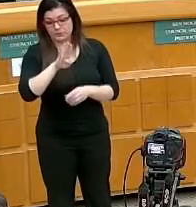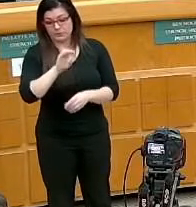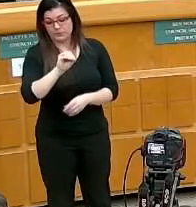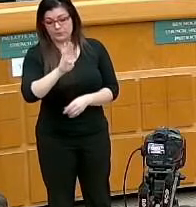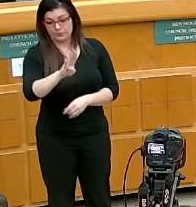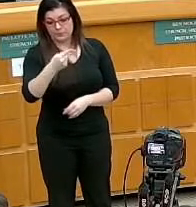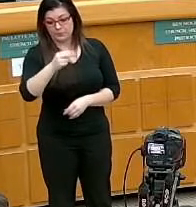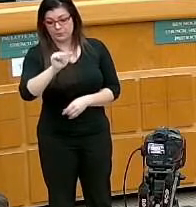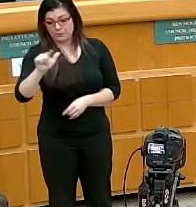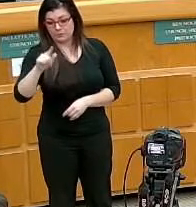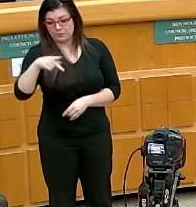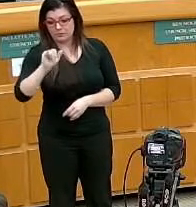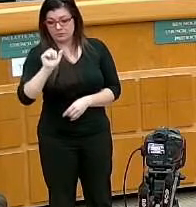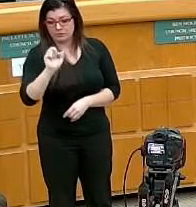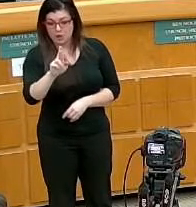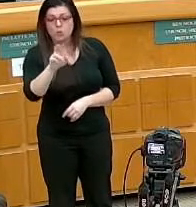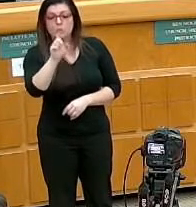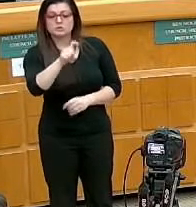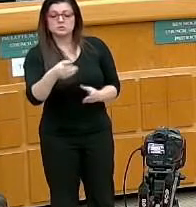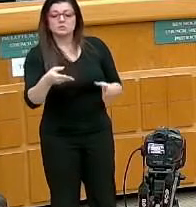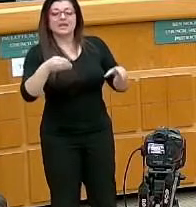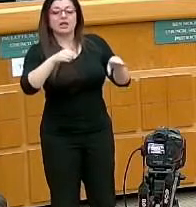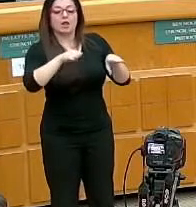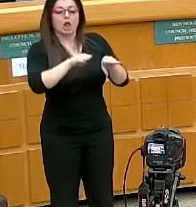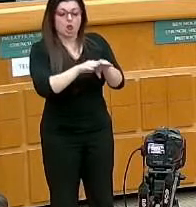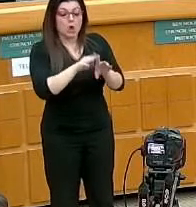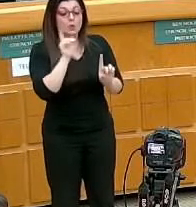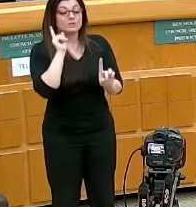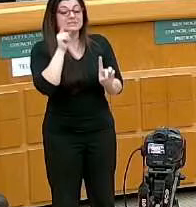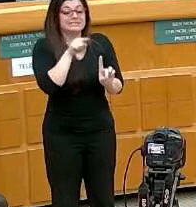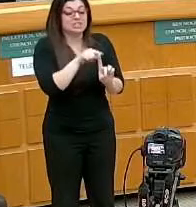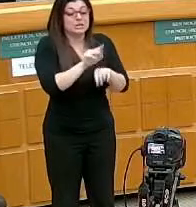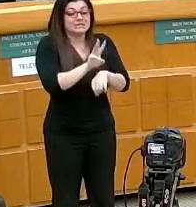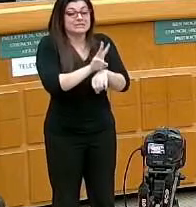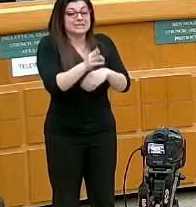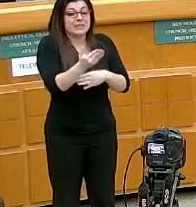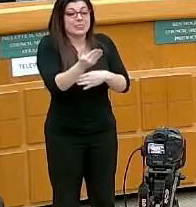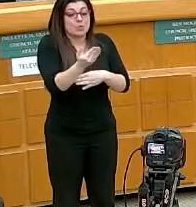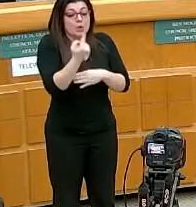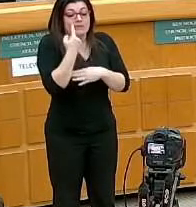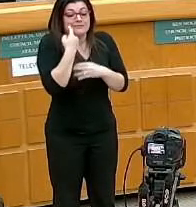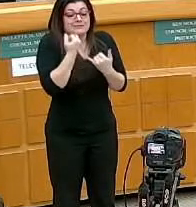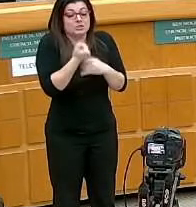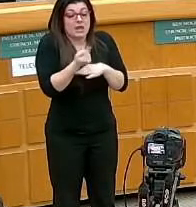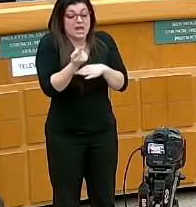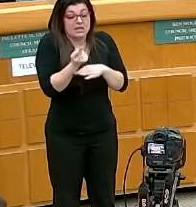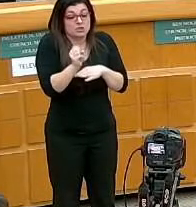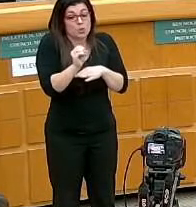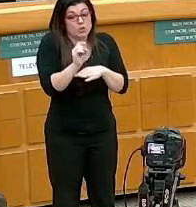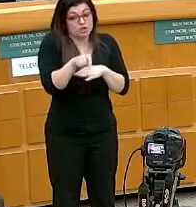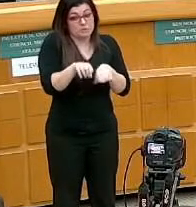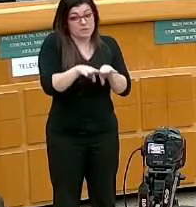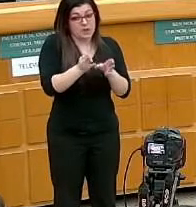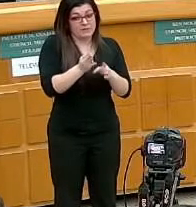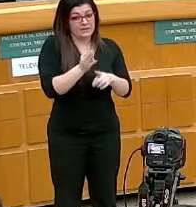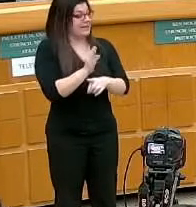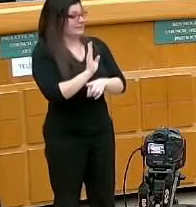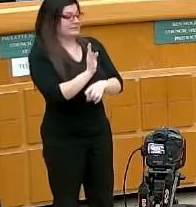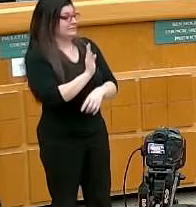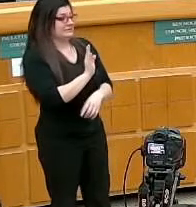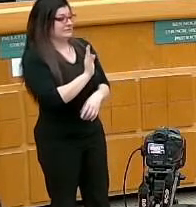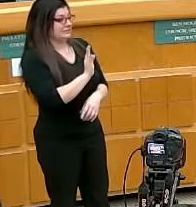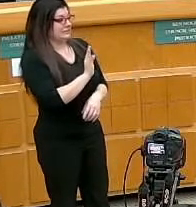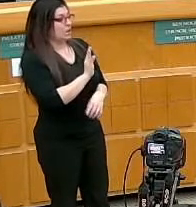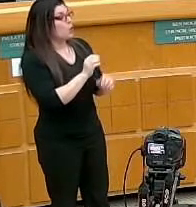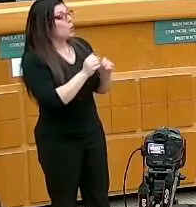Hall Pier to be closed just till 6 a.m. this morning. So it should have opened up unless there's something. Did you hear something? Yeah, it was with